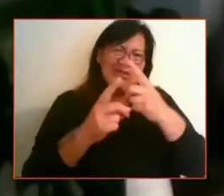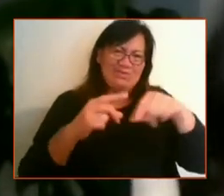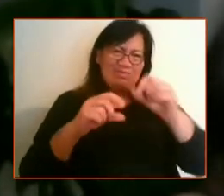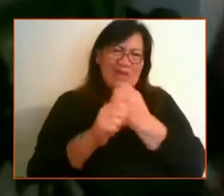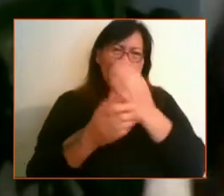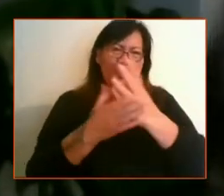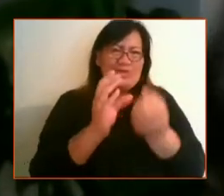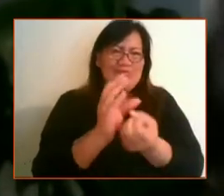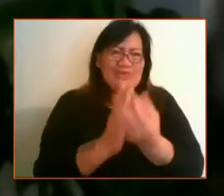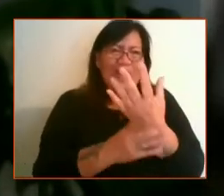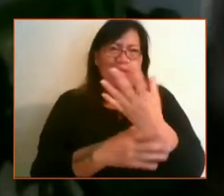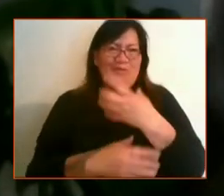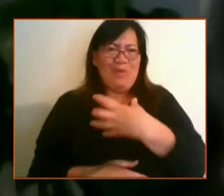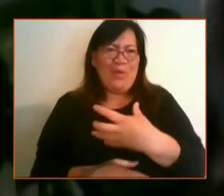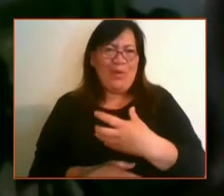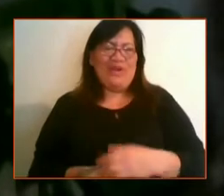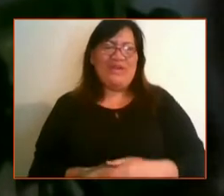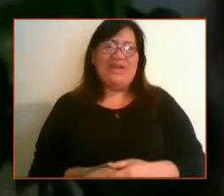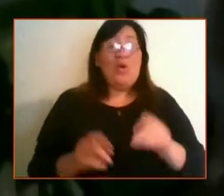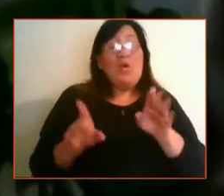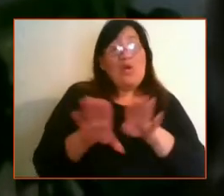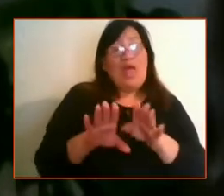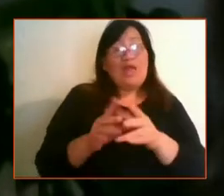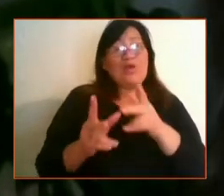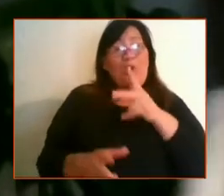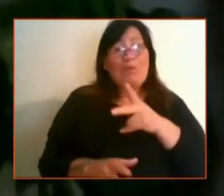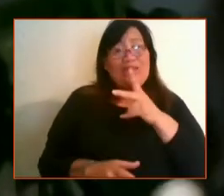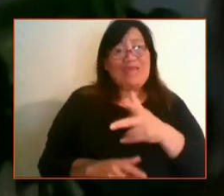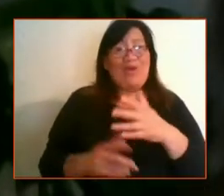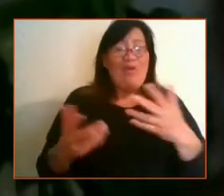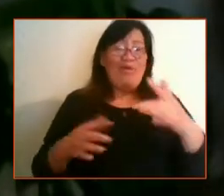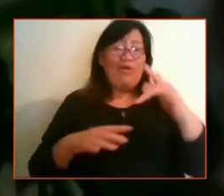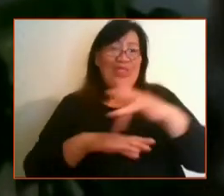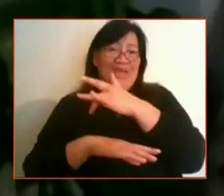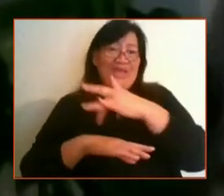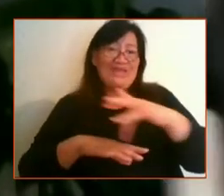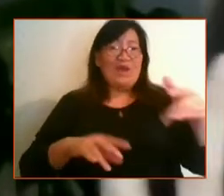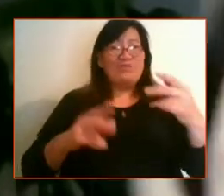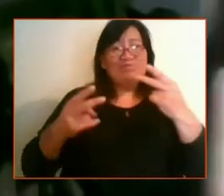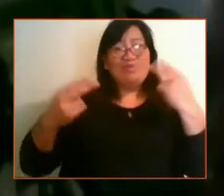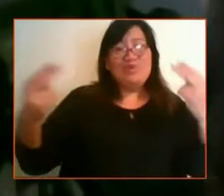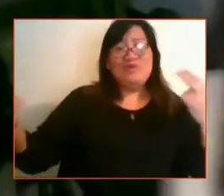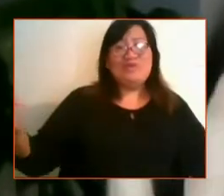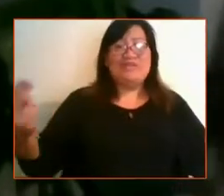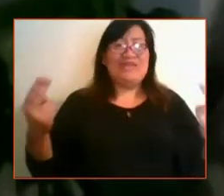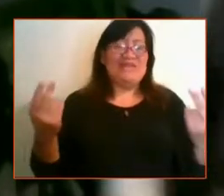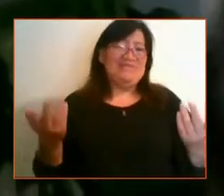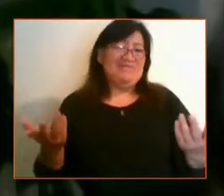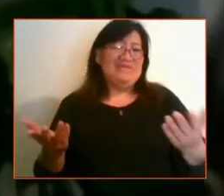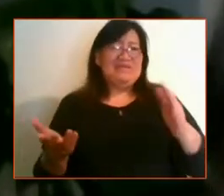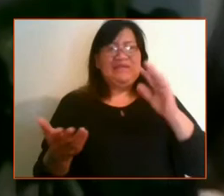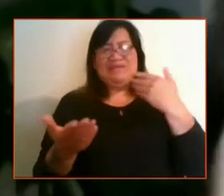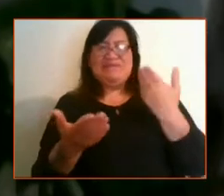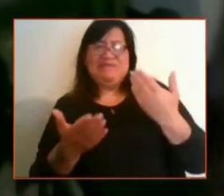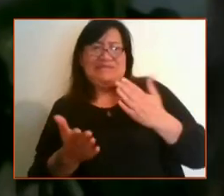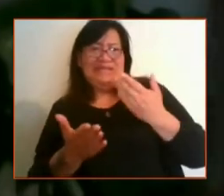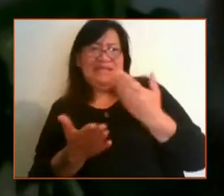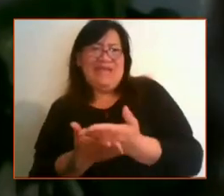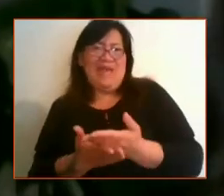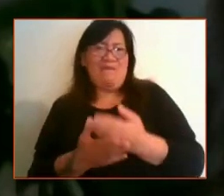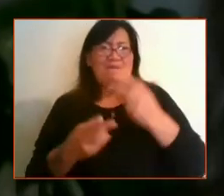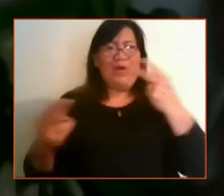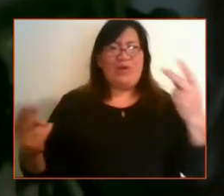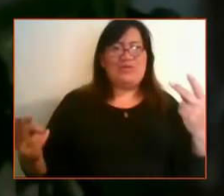whether it's something like comedy or theatre or music or slam poetry or physical art